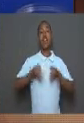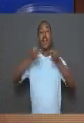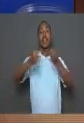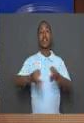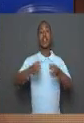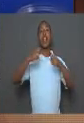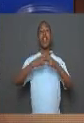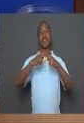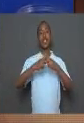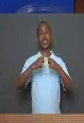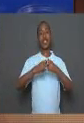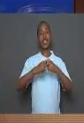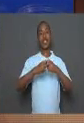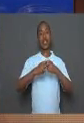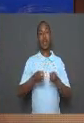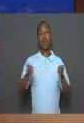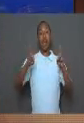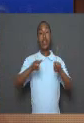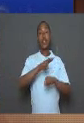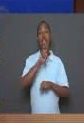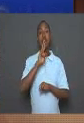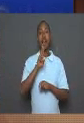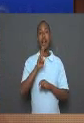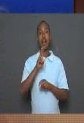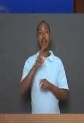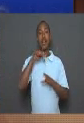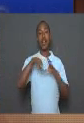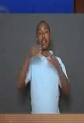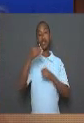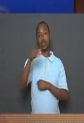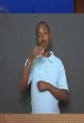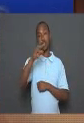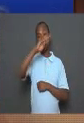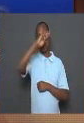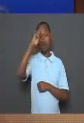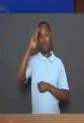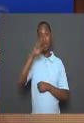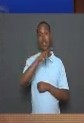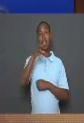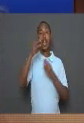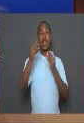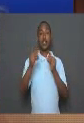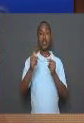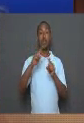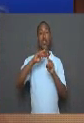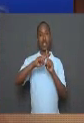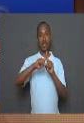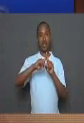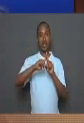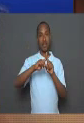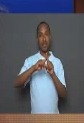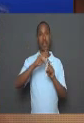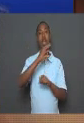an electric current when they are in solution because of their dissolved positive